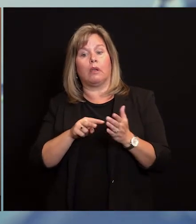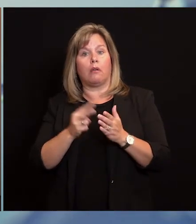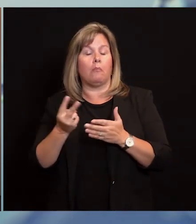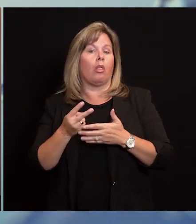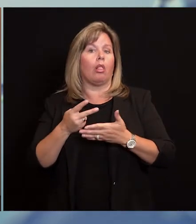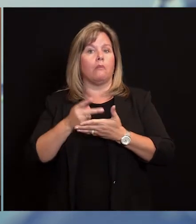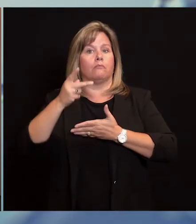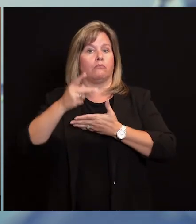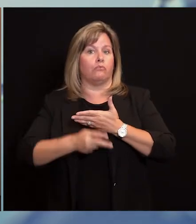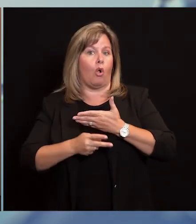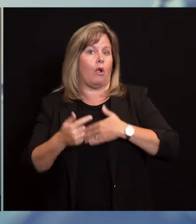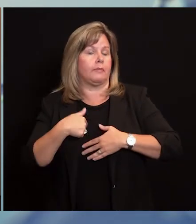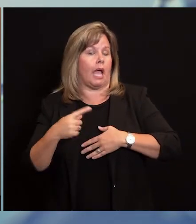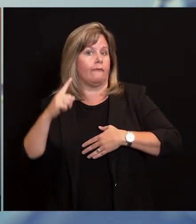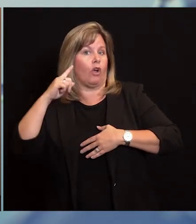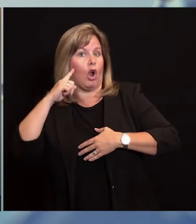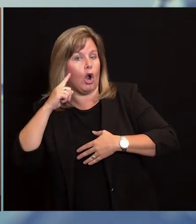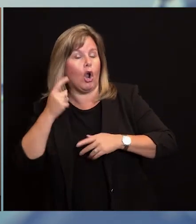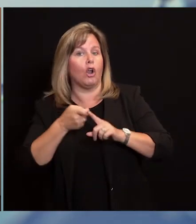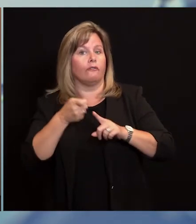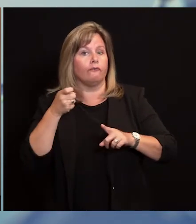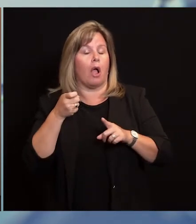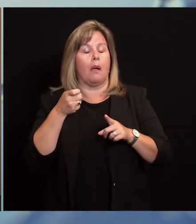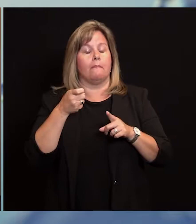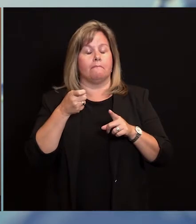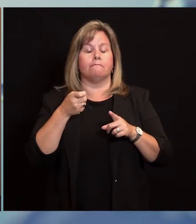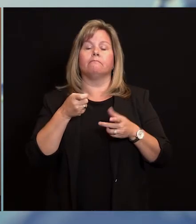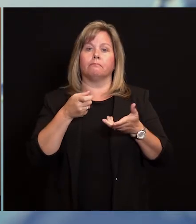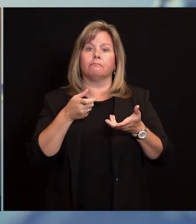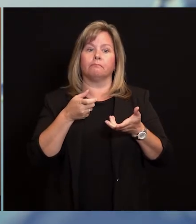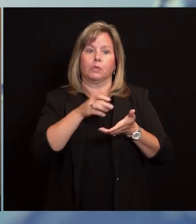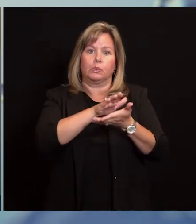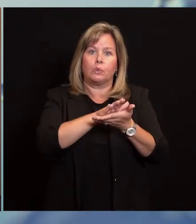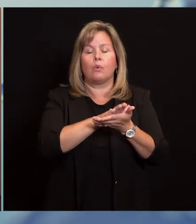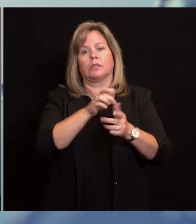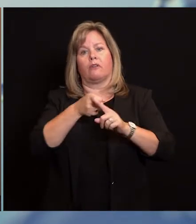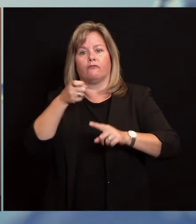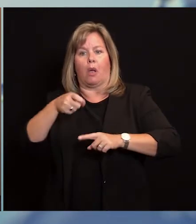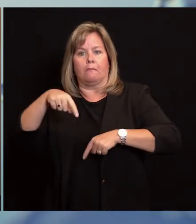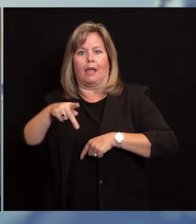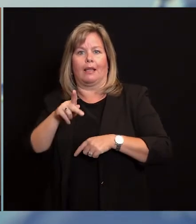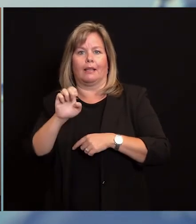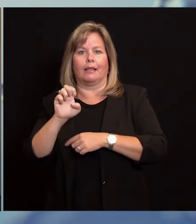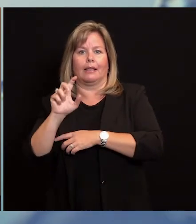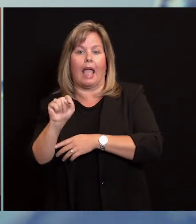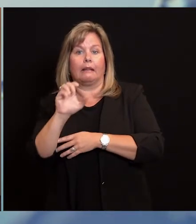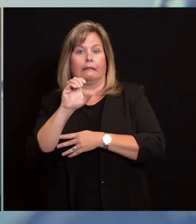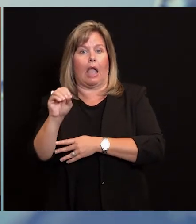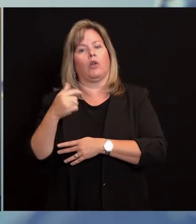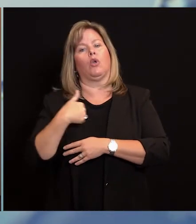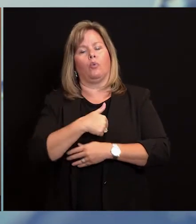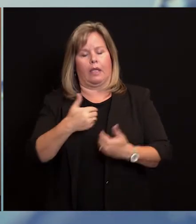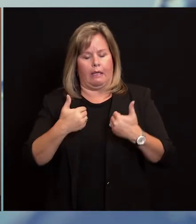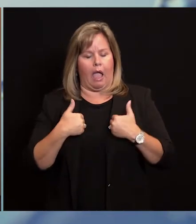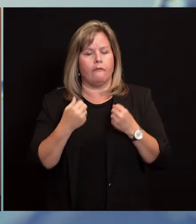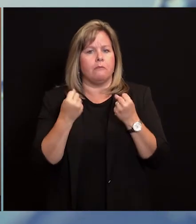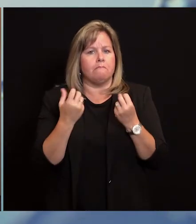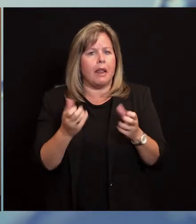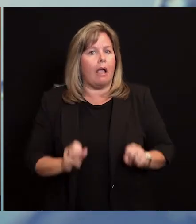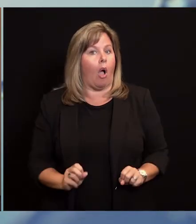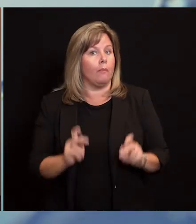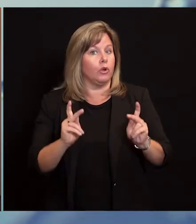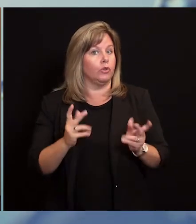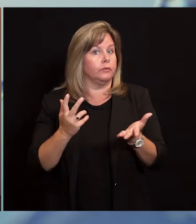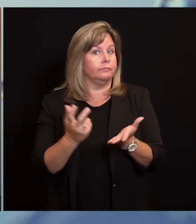from administrators and people here at the county that we still have lots of opportunities to take advantage